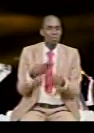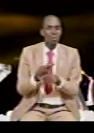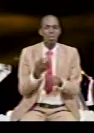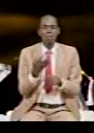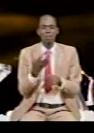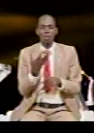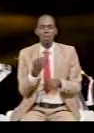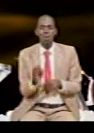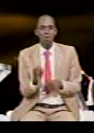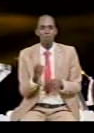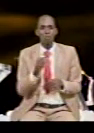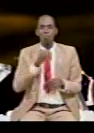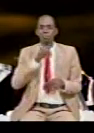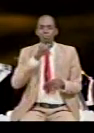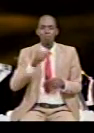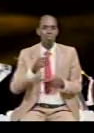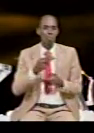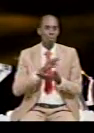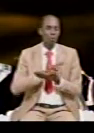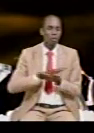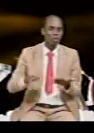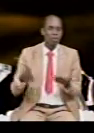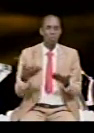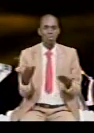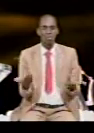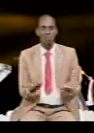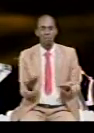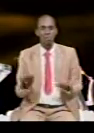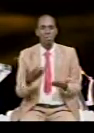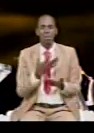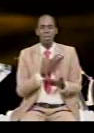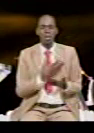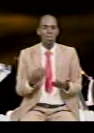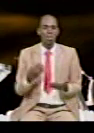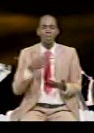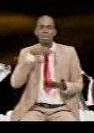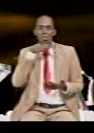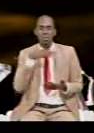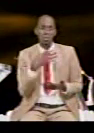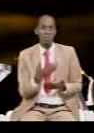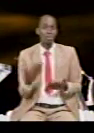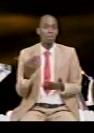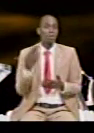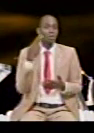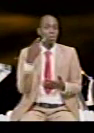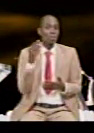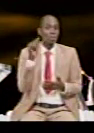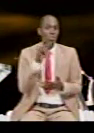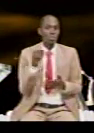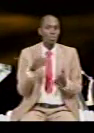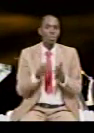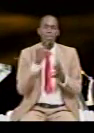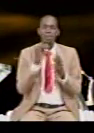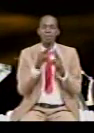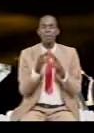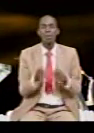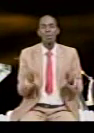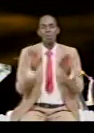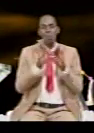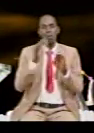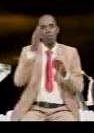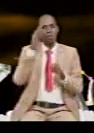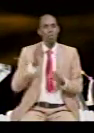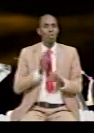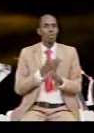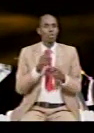immorality, unrighteousness, and therefore it is very important for us to take